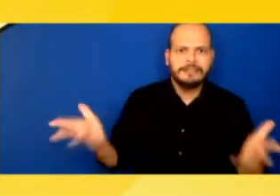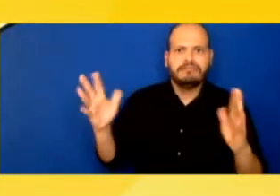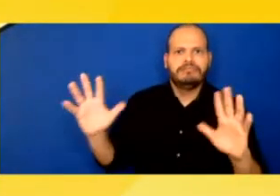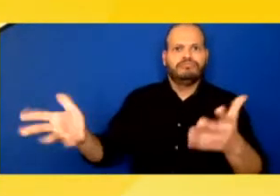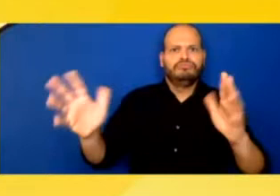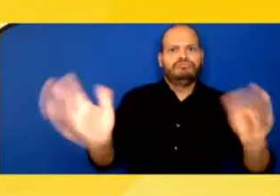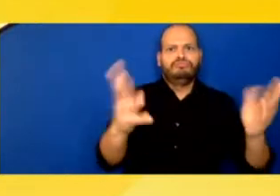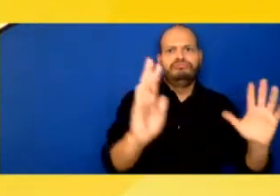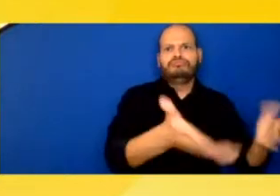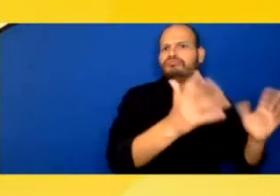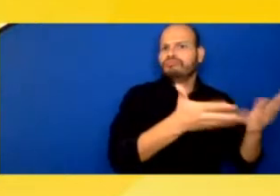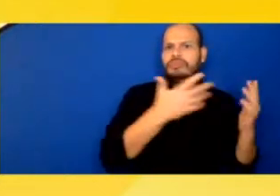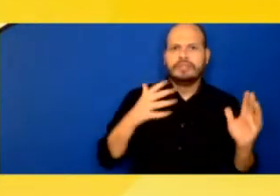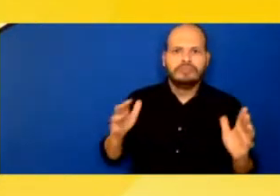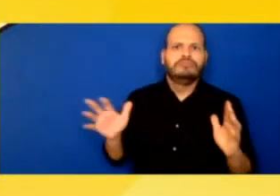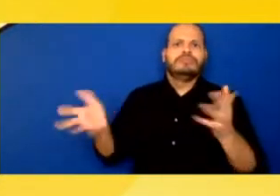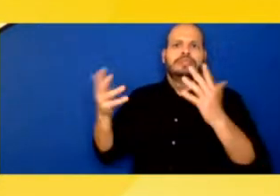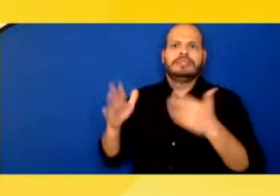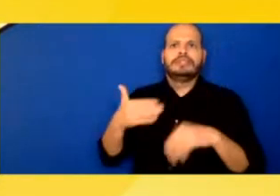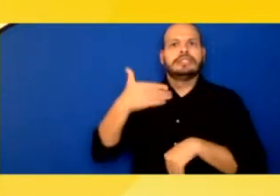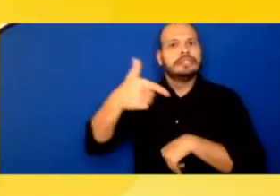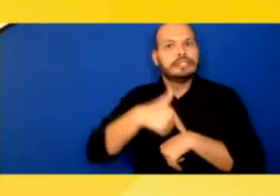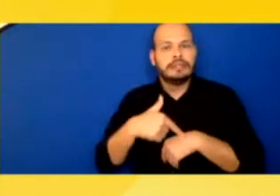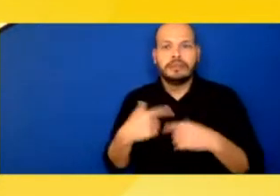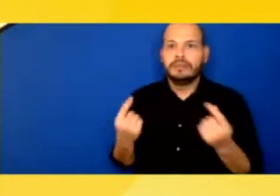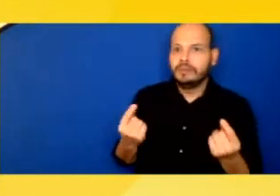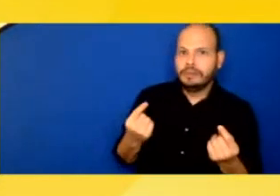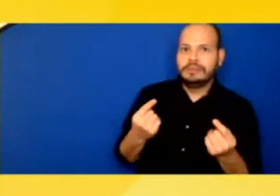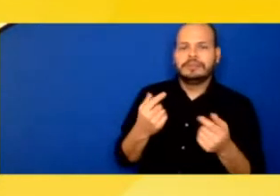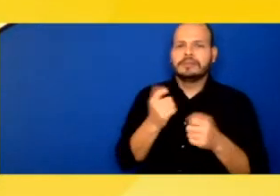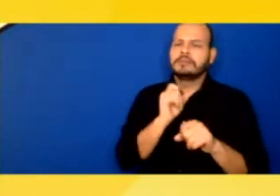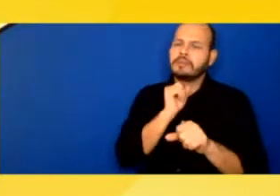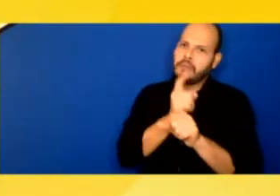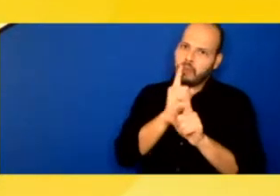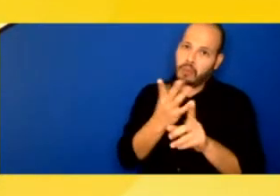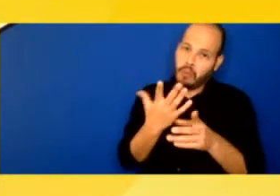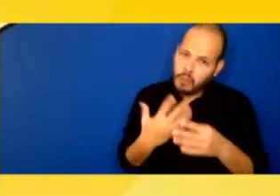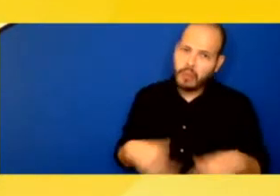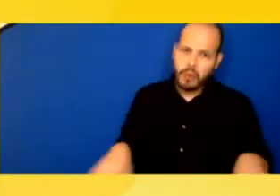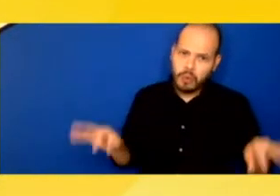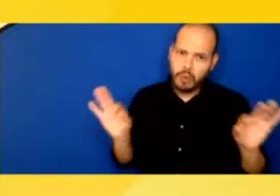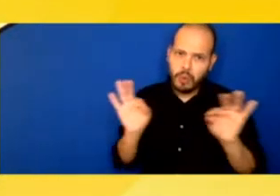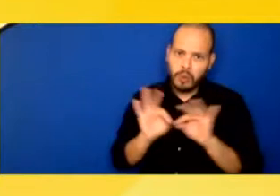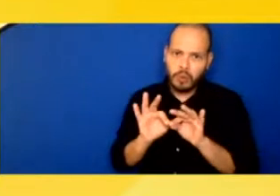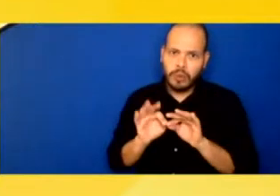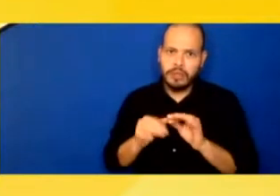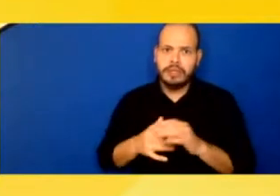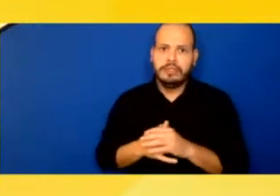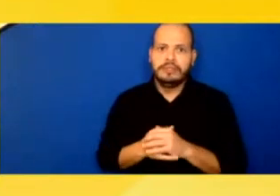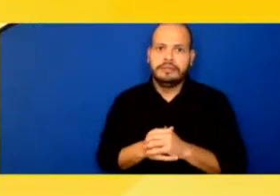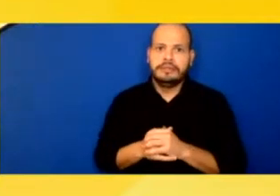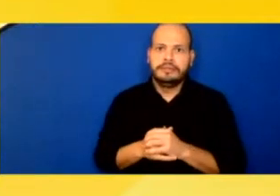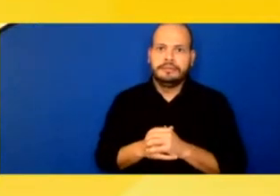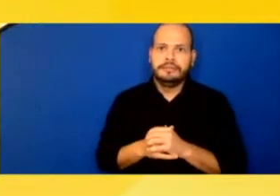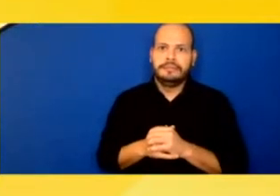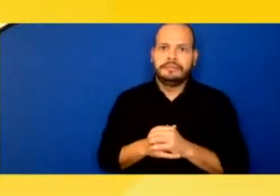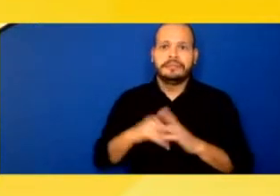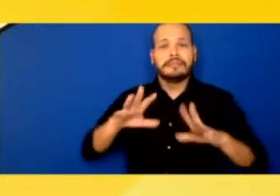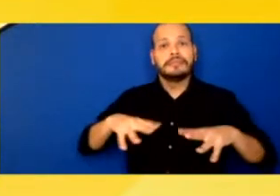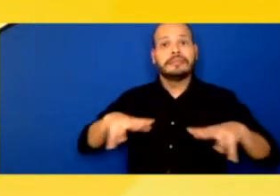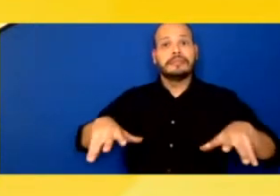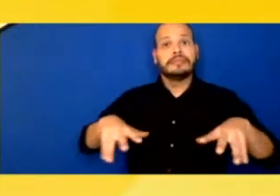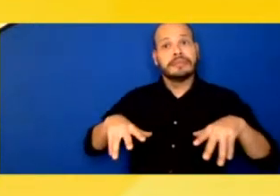And as Reverend Barber and Reverend Liz have said, if we do, we can change things. We can unleash a different